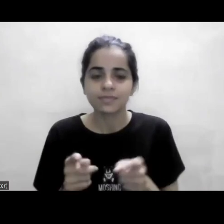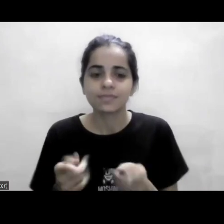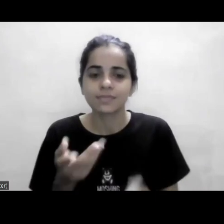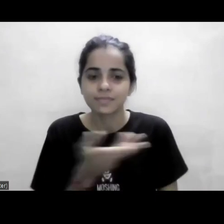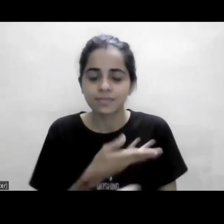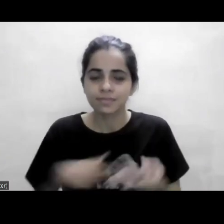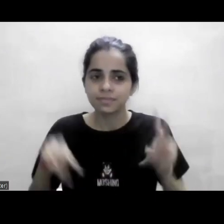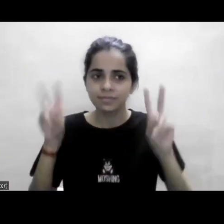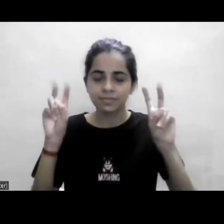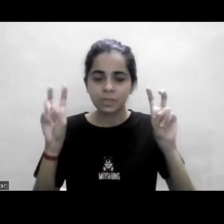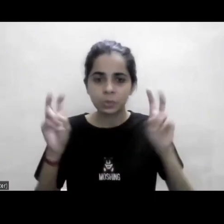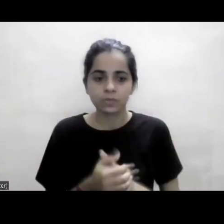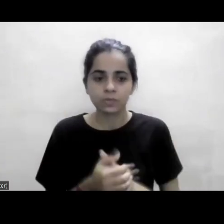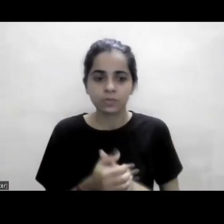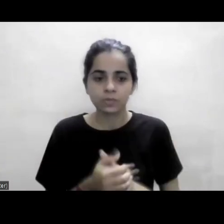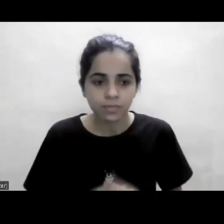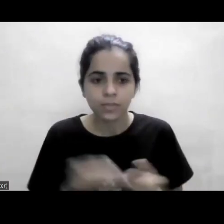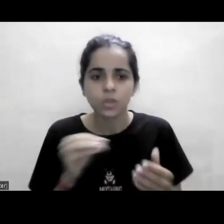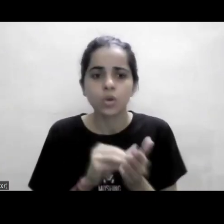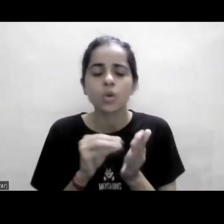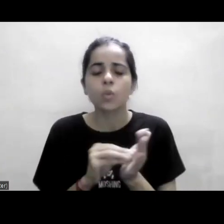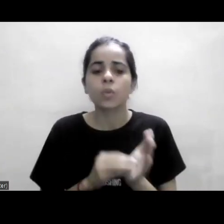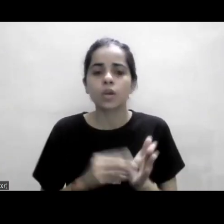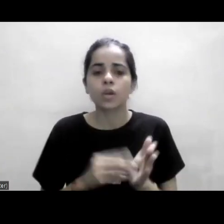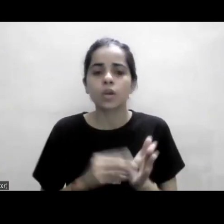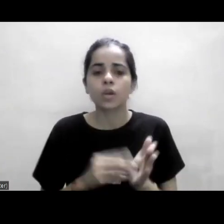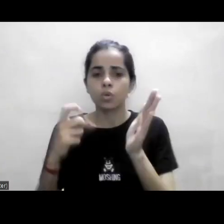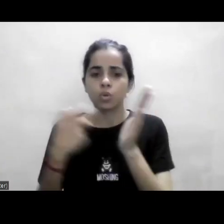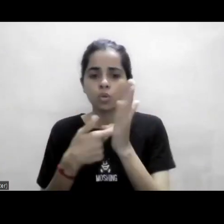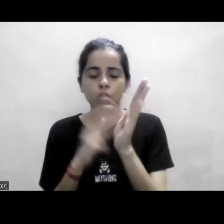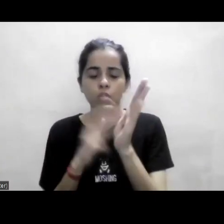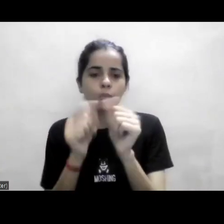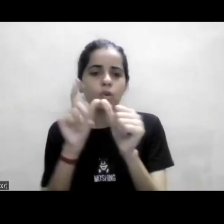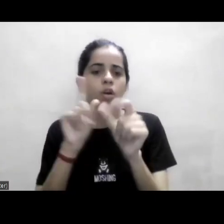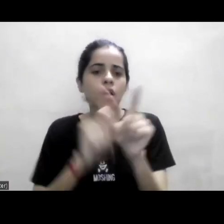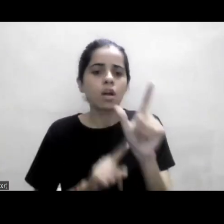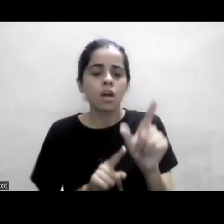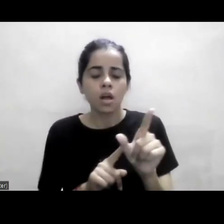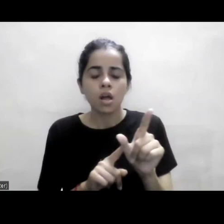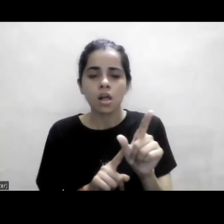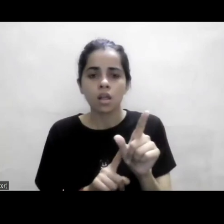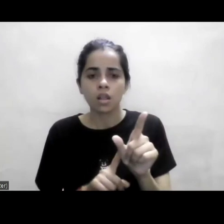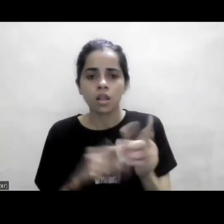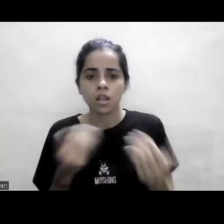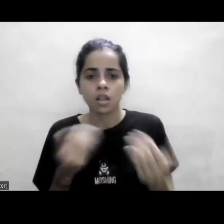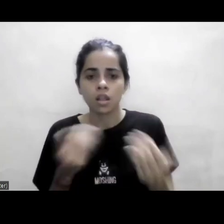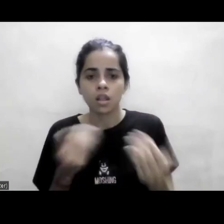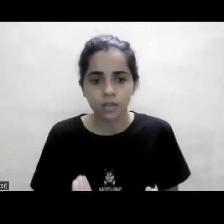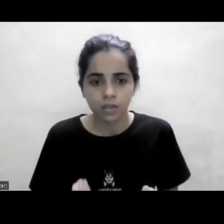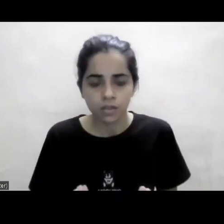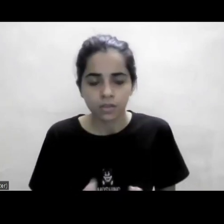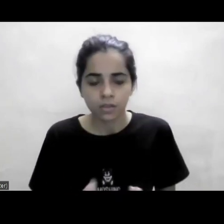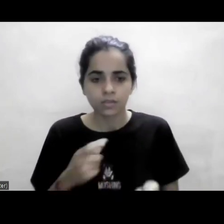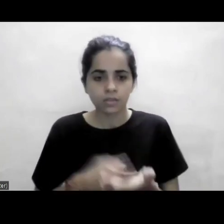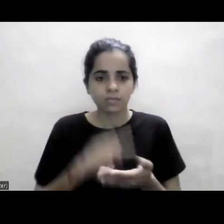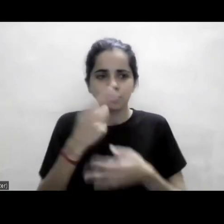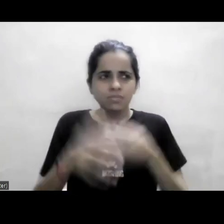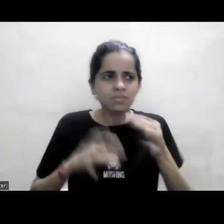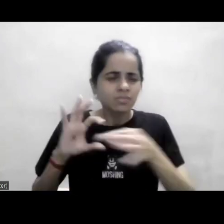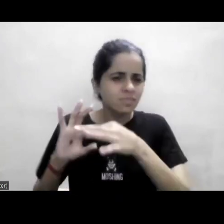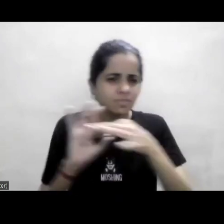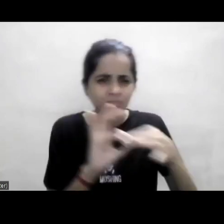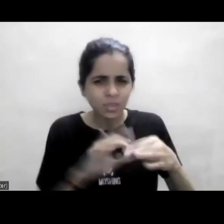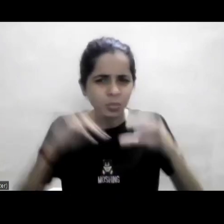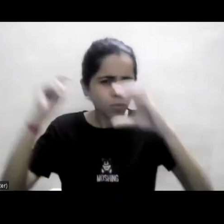about the normalizing aspects of disability. So when we look at, you know, inspiration porn in